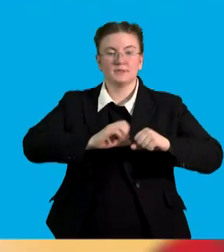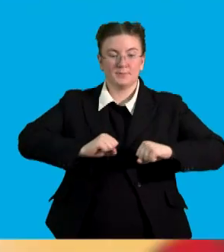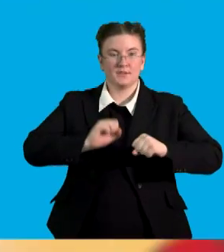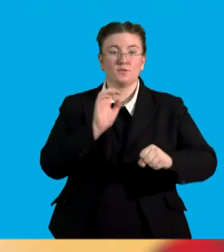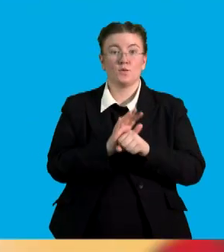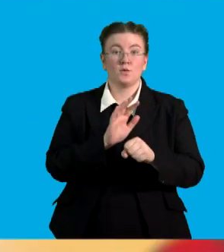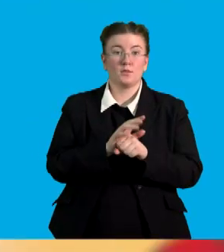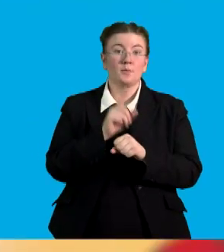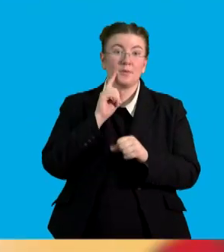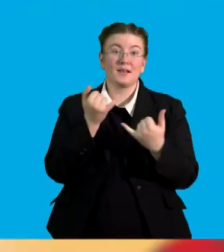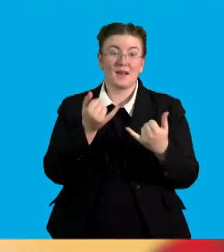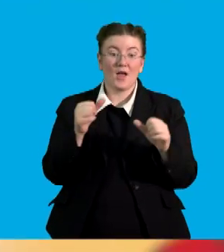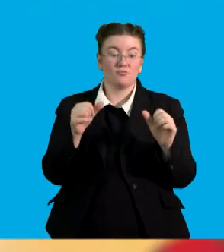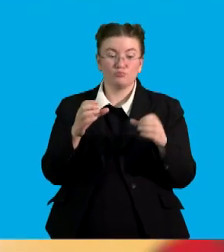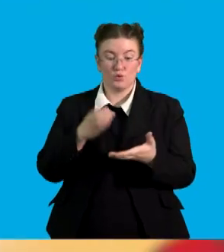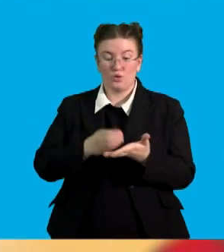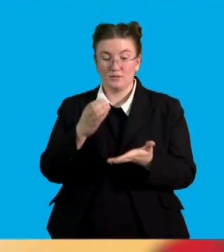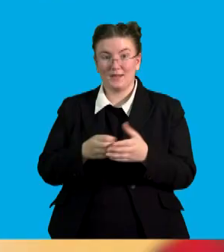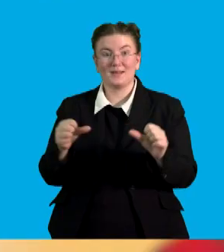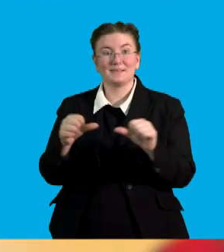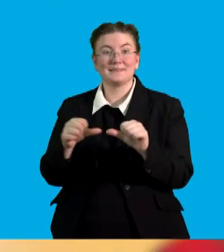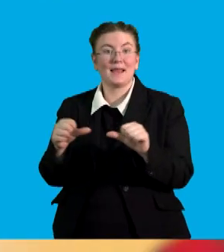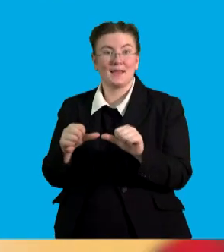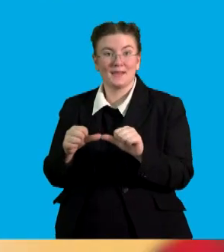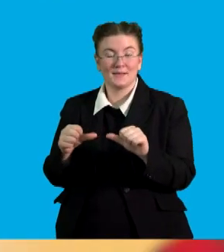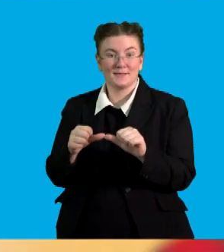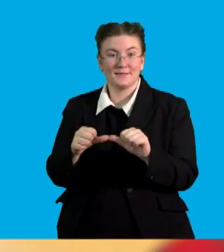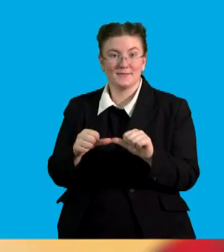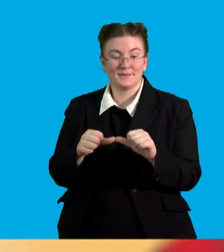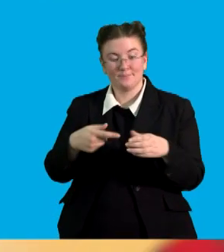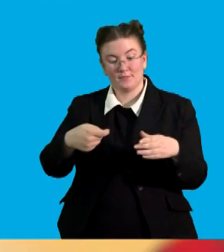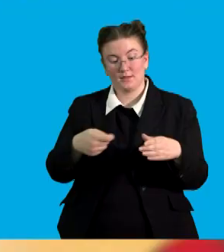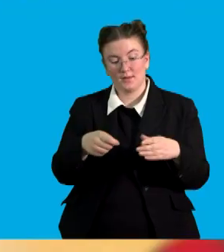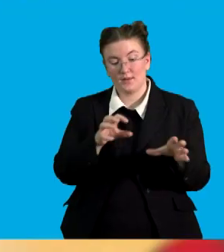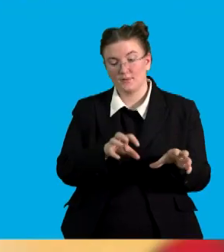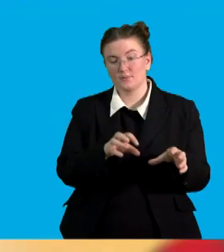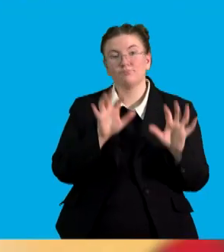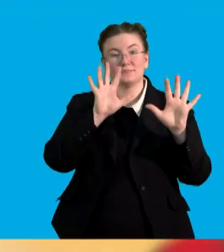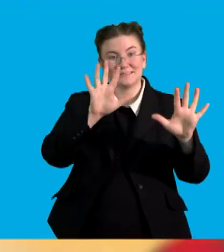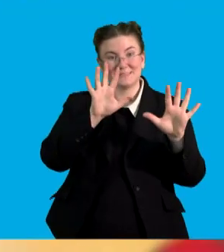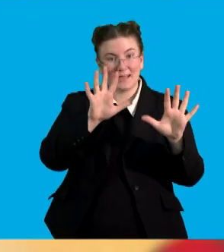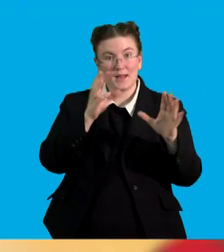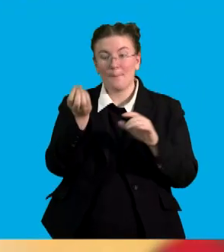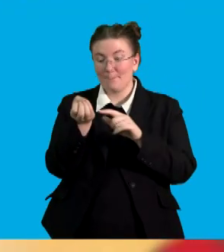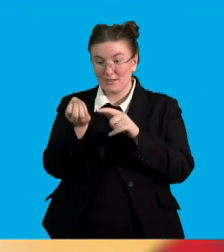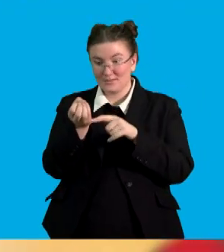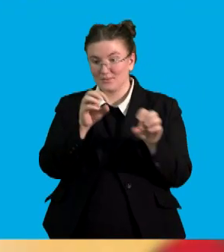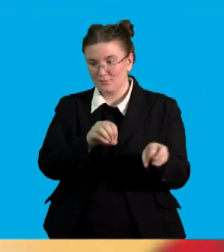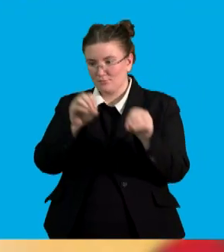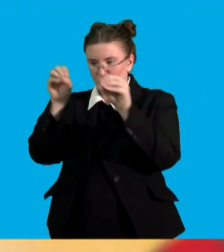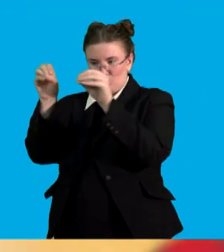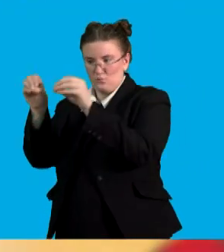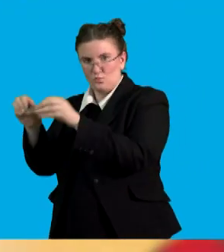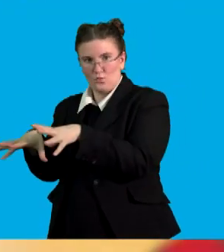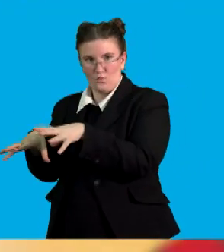in. At the very same time, if you're to increase the size or increase the volume of the very same container into a bigger one and take the